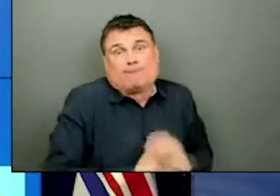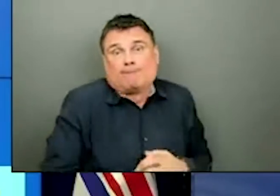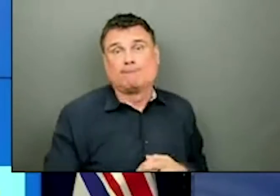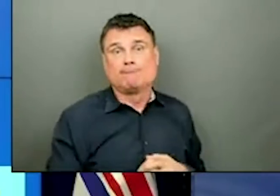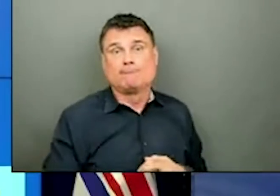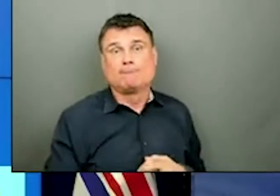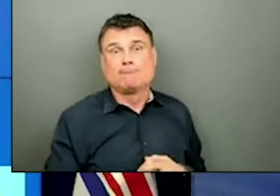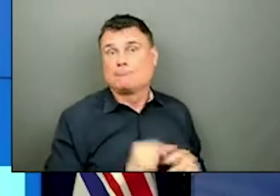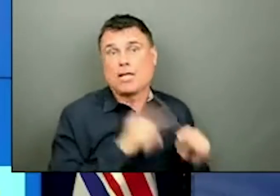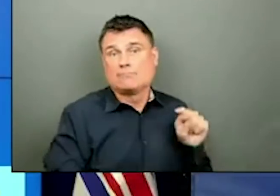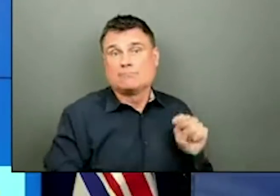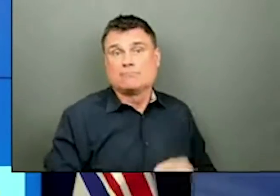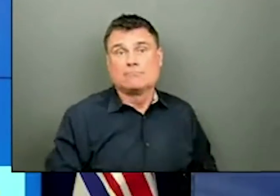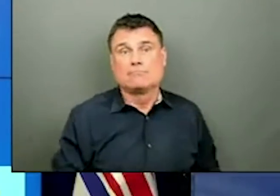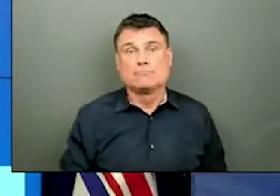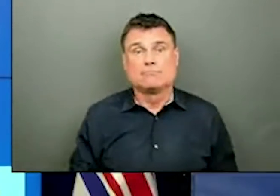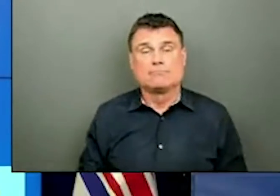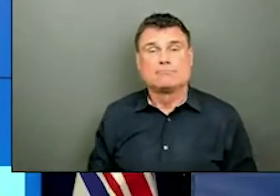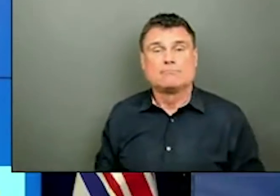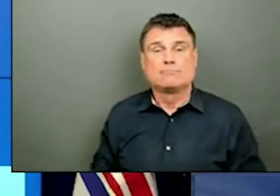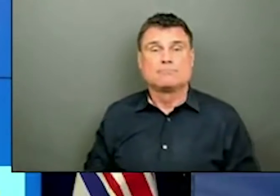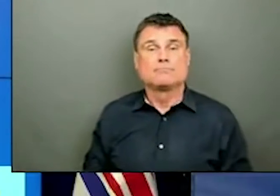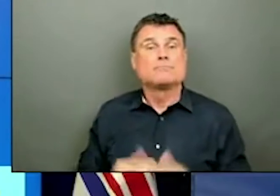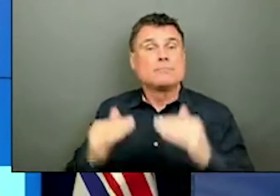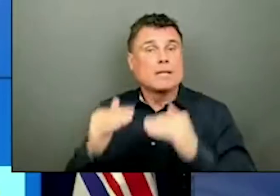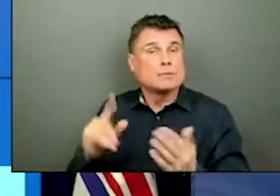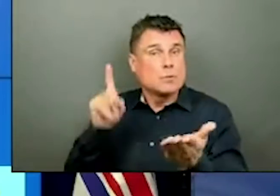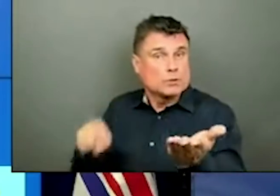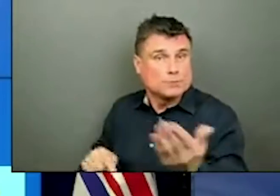And next we'll go to Rob Shaw from Czech. Go ahead, Rob.